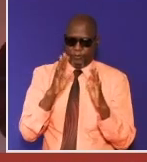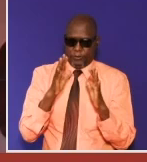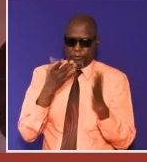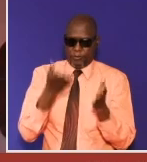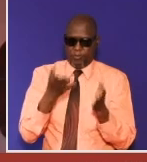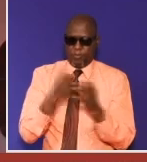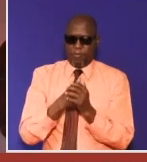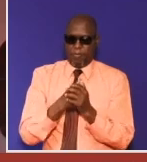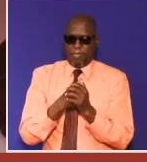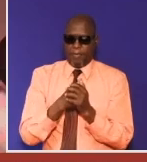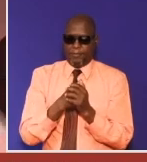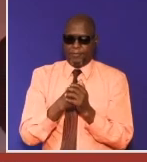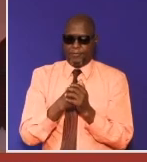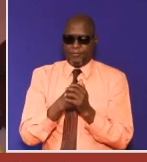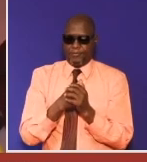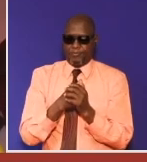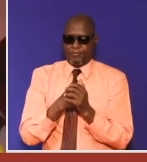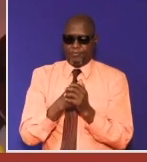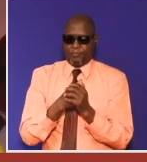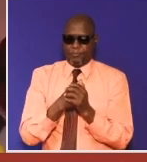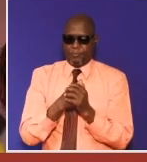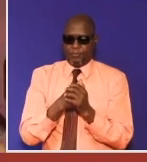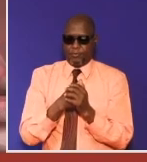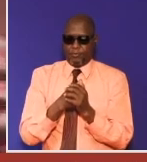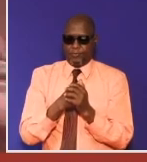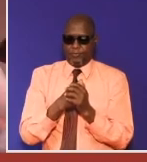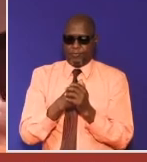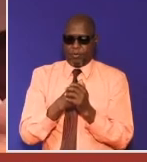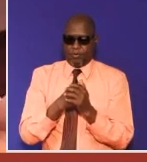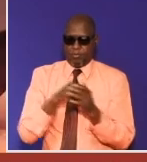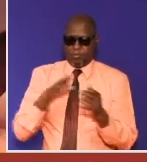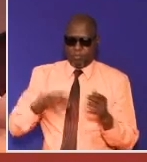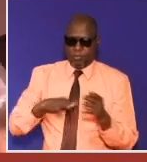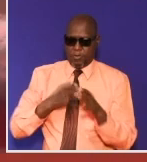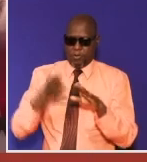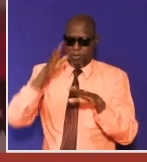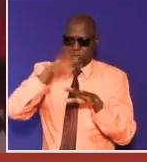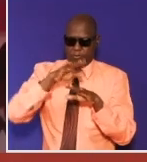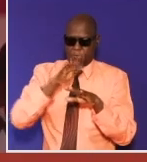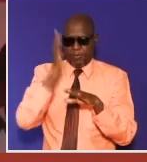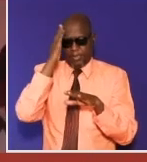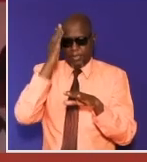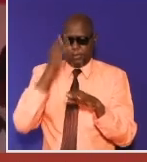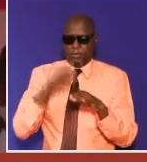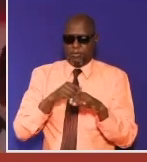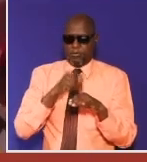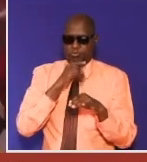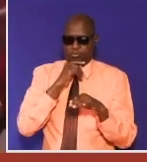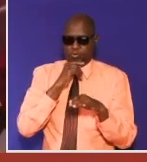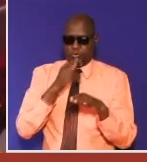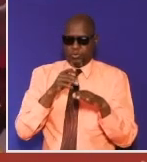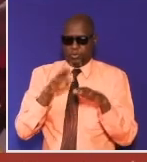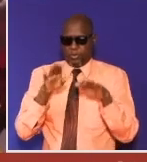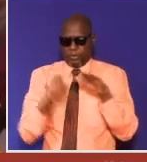kitanda, kijana analala chini ya kitanda. Haiko bomo hapo? Sasa mambo nakuwa mzuri, sindio? Na sasa ukiona hapa hii watu yote ni